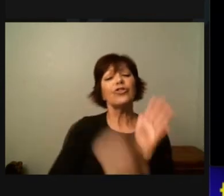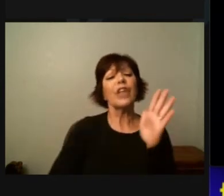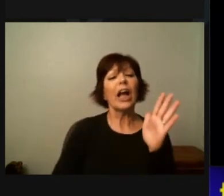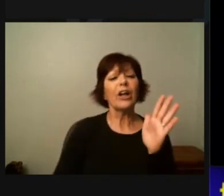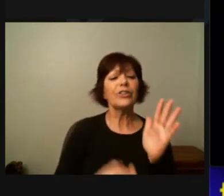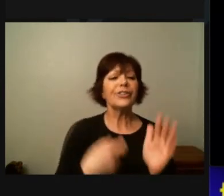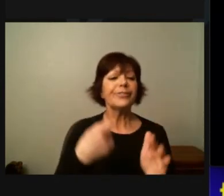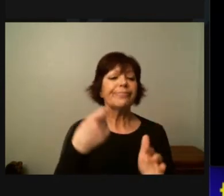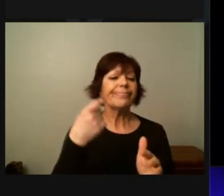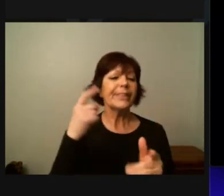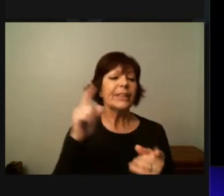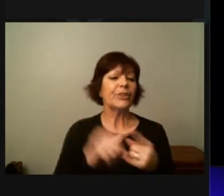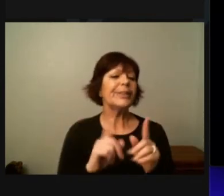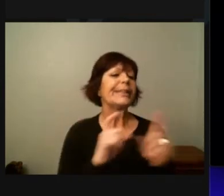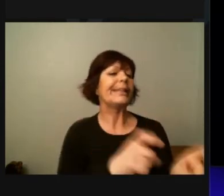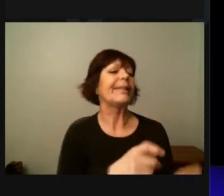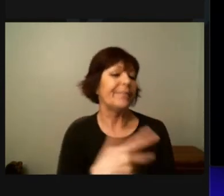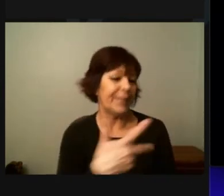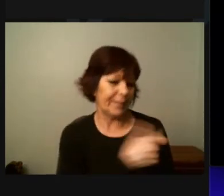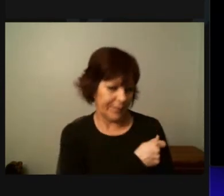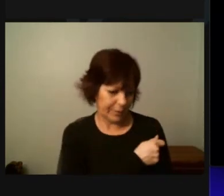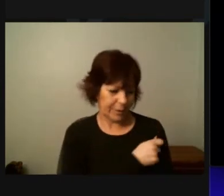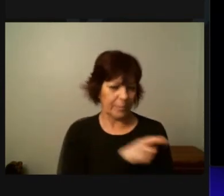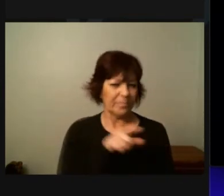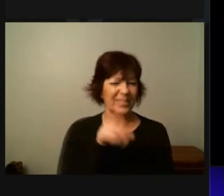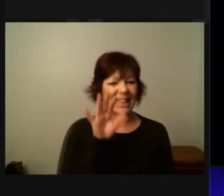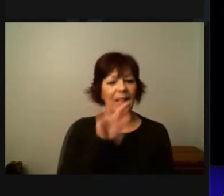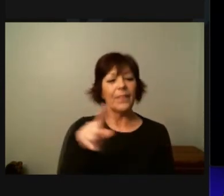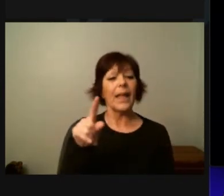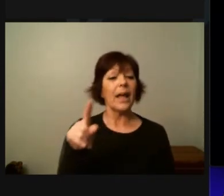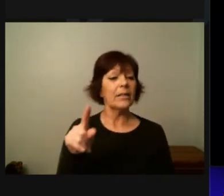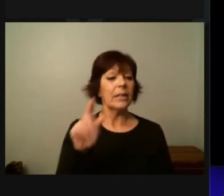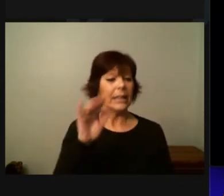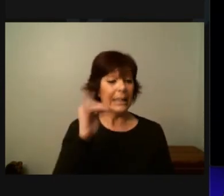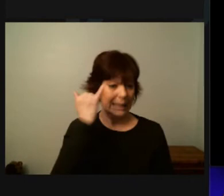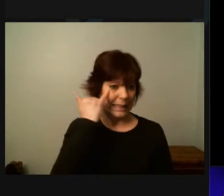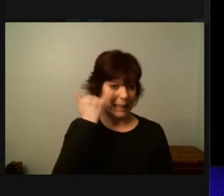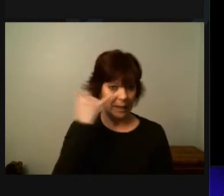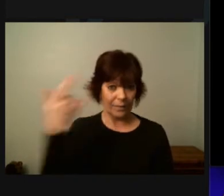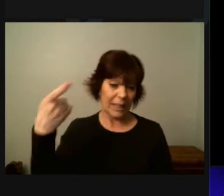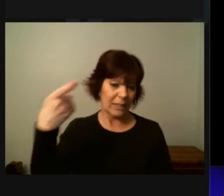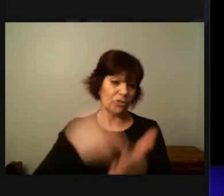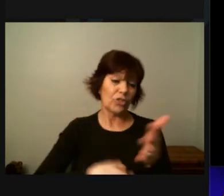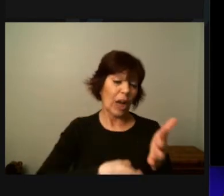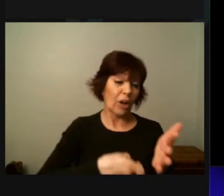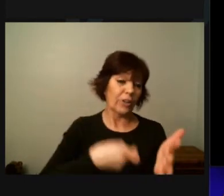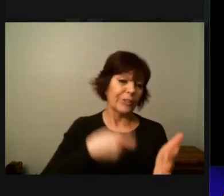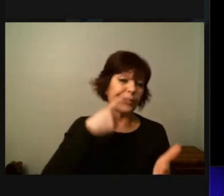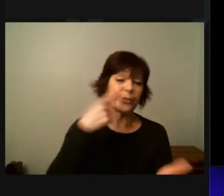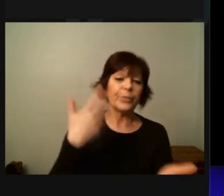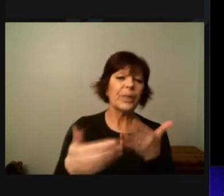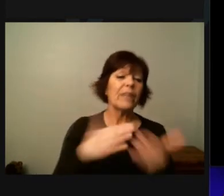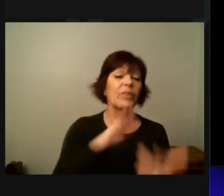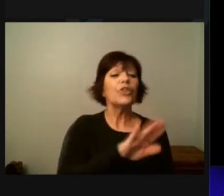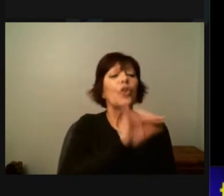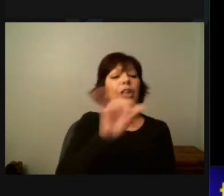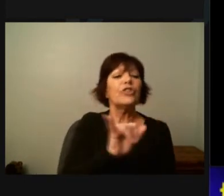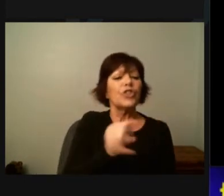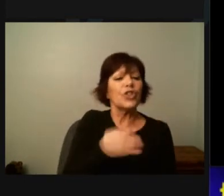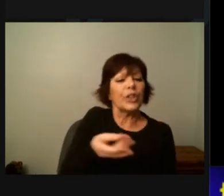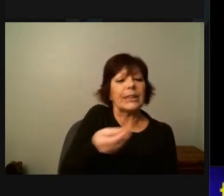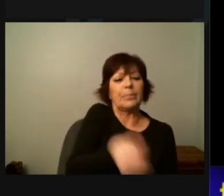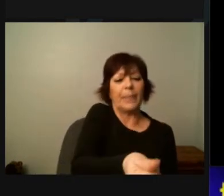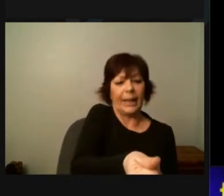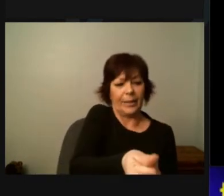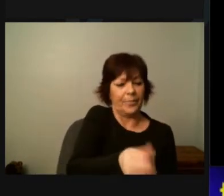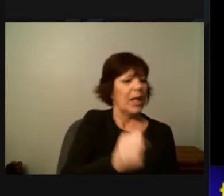to give somebody the shot. And that usually is reimbursed by your public or private healthcare insurance. They're not